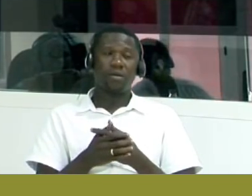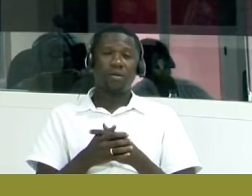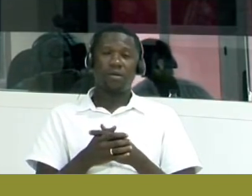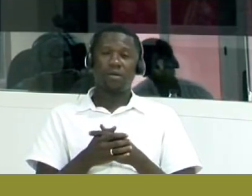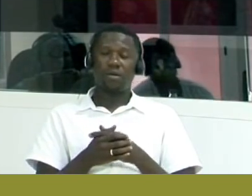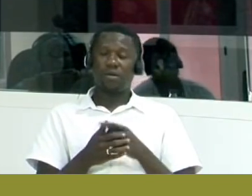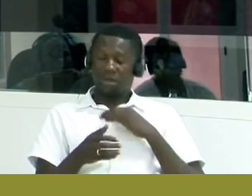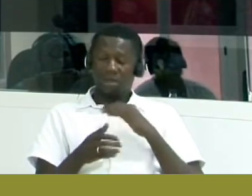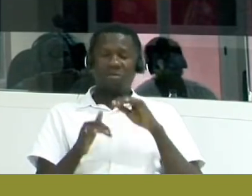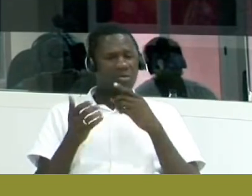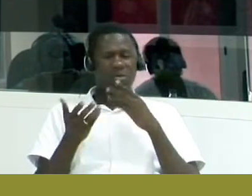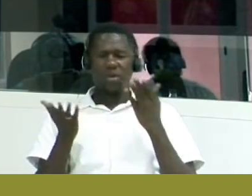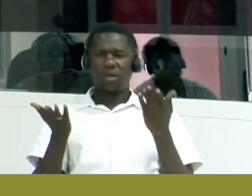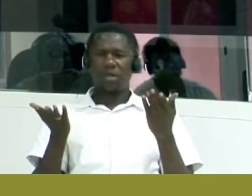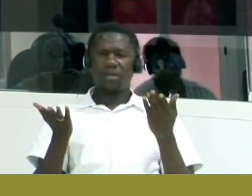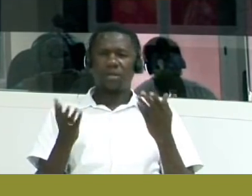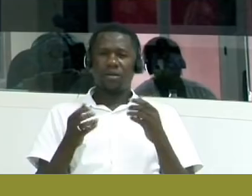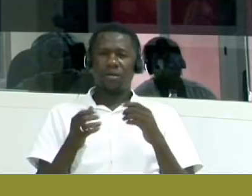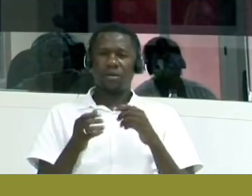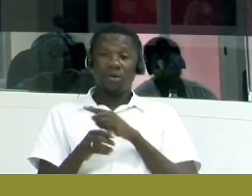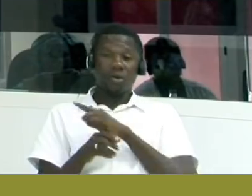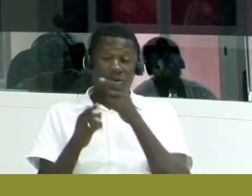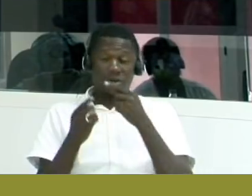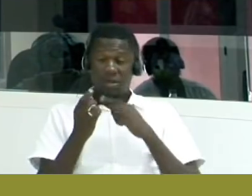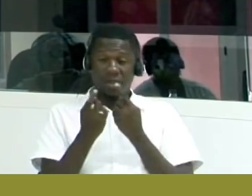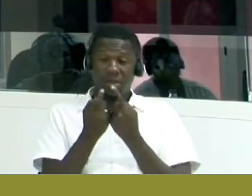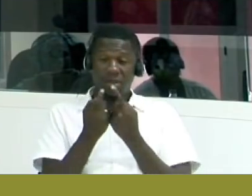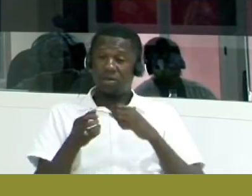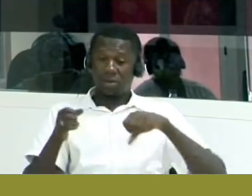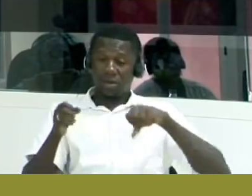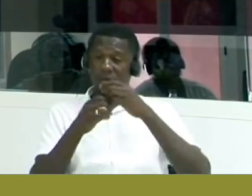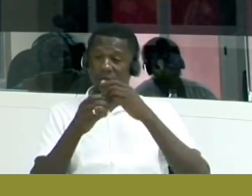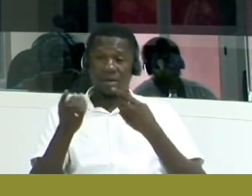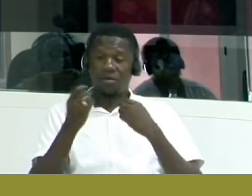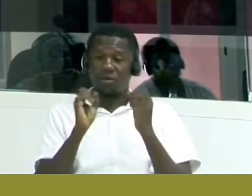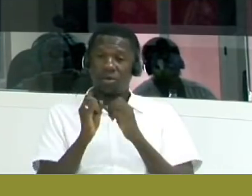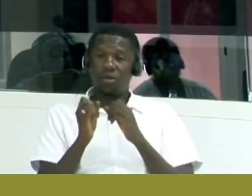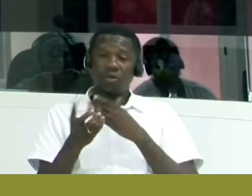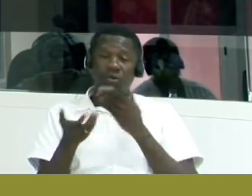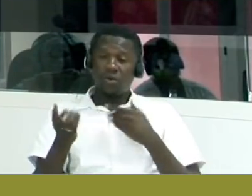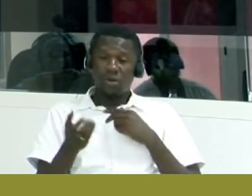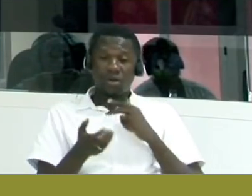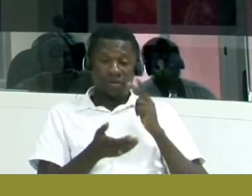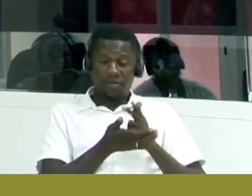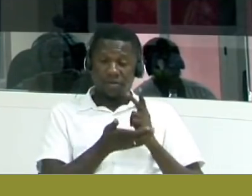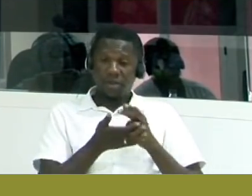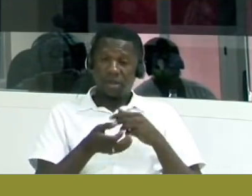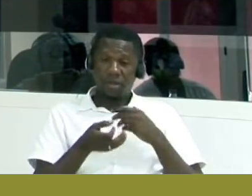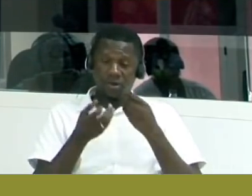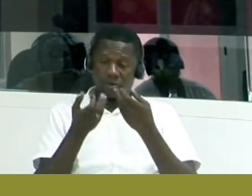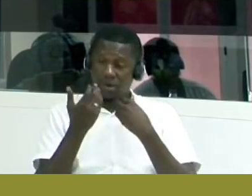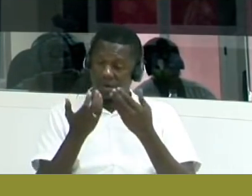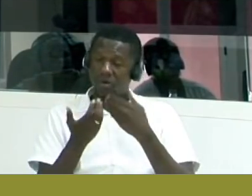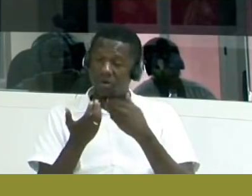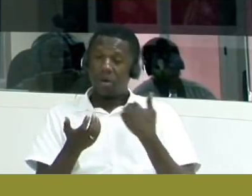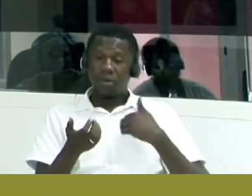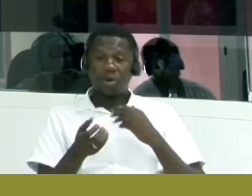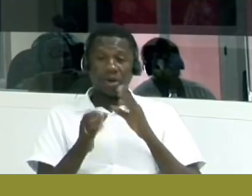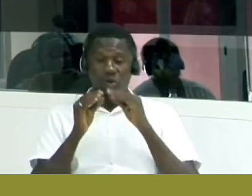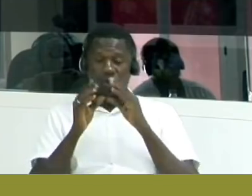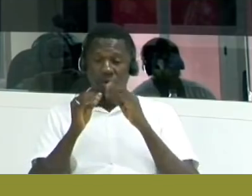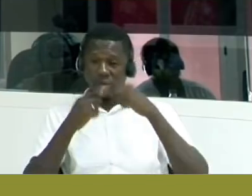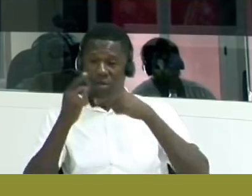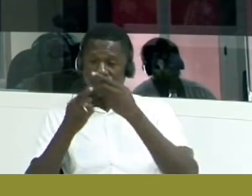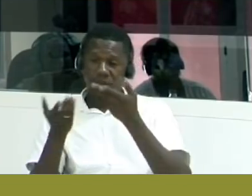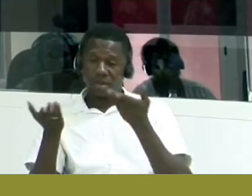incredible. Those things are not around anymore. That's why you have these facts coming out. People are talking about these things. We find a way